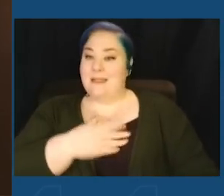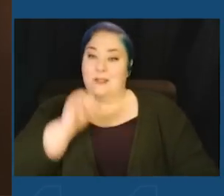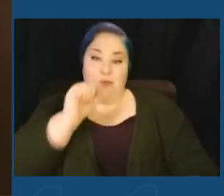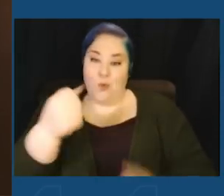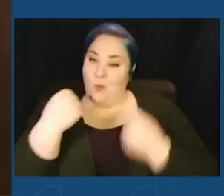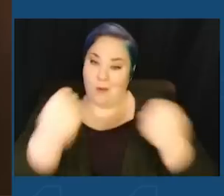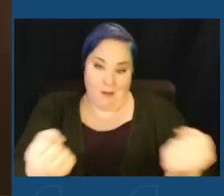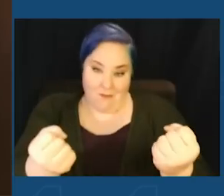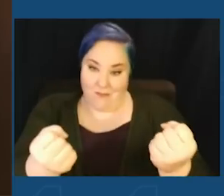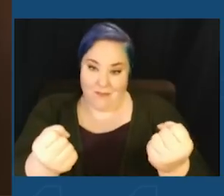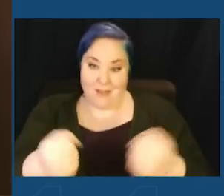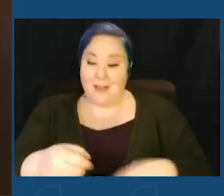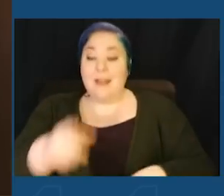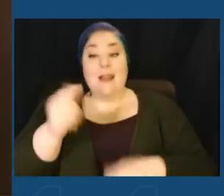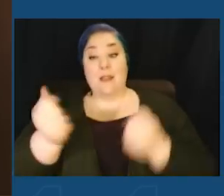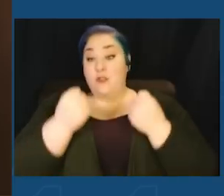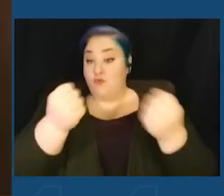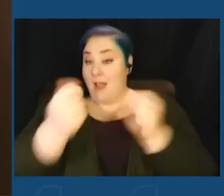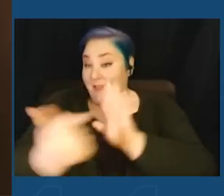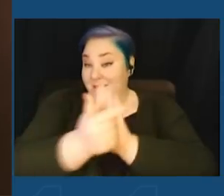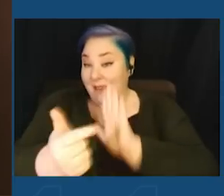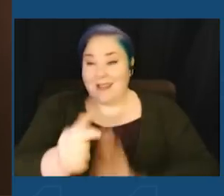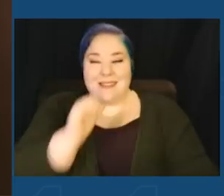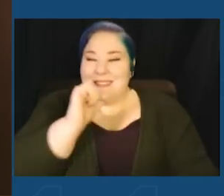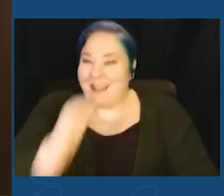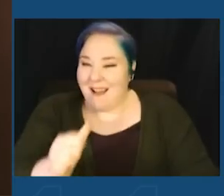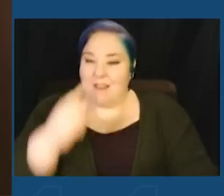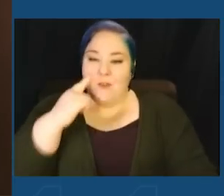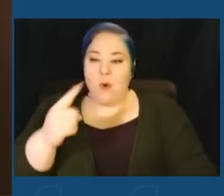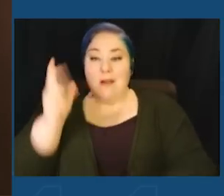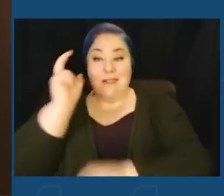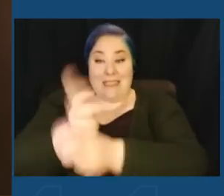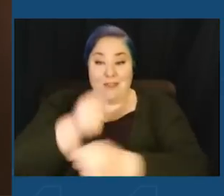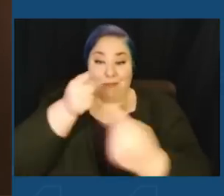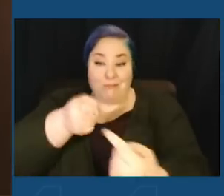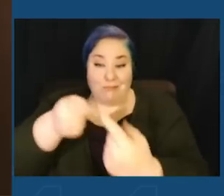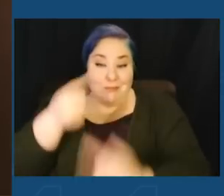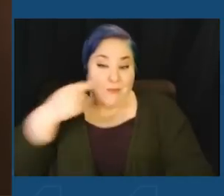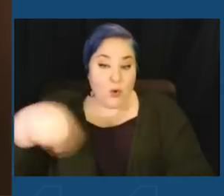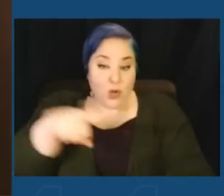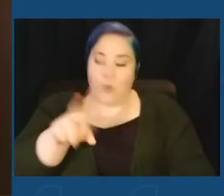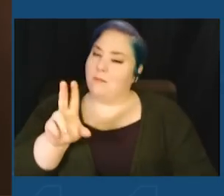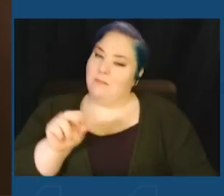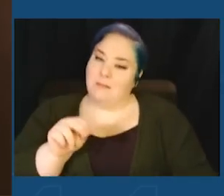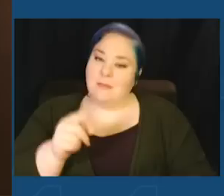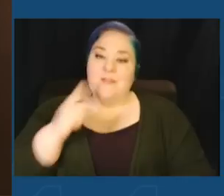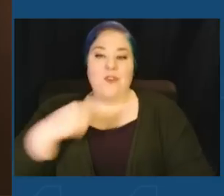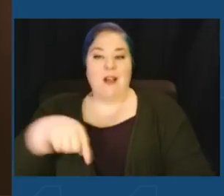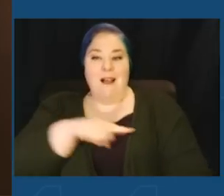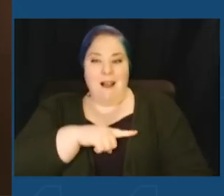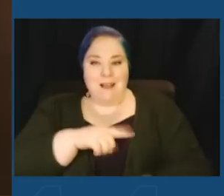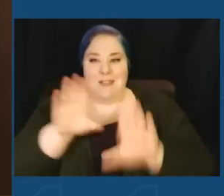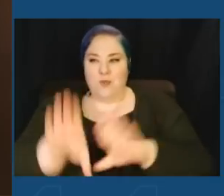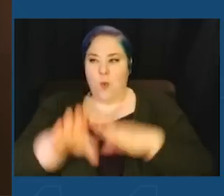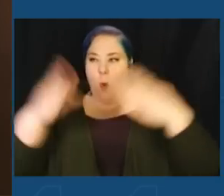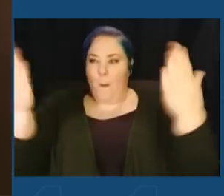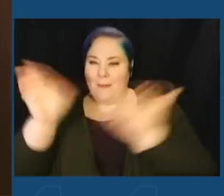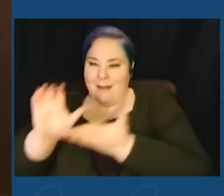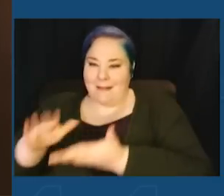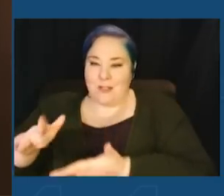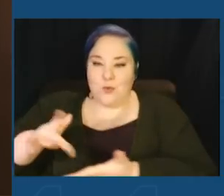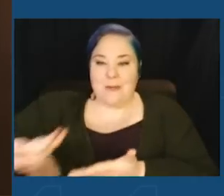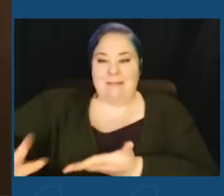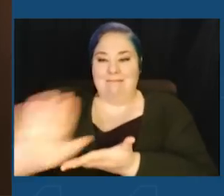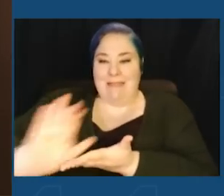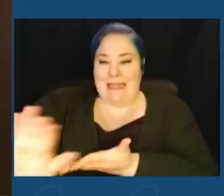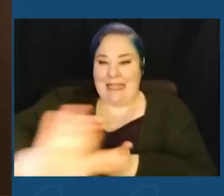place not to inconvenience you. It's to help us get through this as quickly as possible, to open up communities so that we can get in and